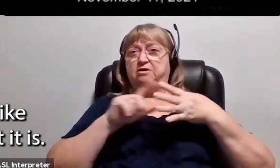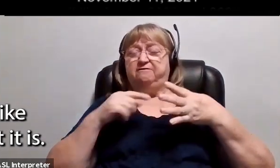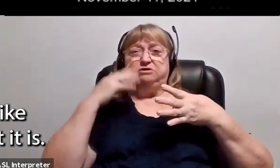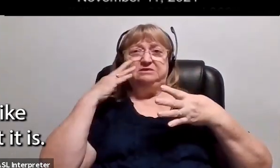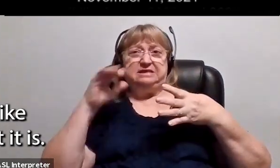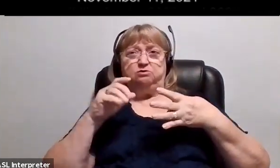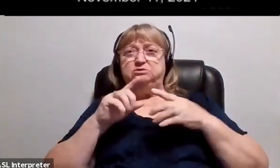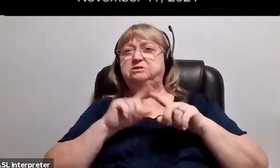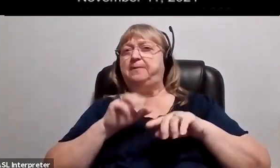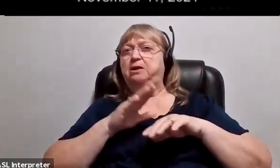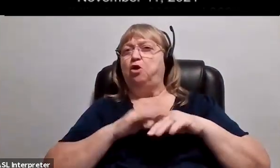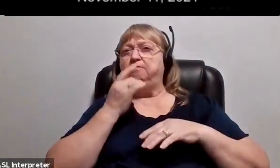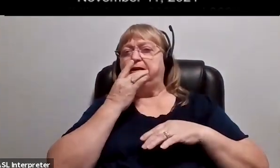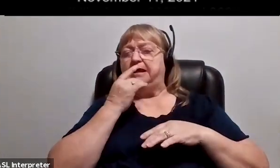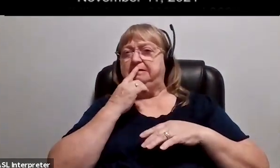depending on how bright it is.